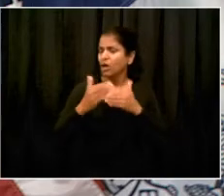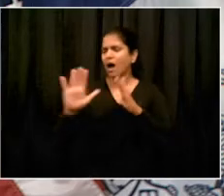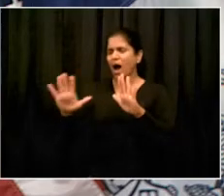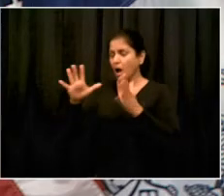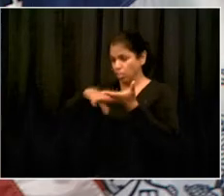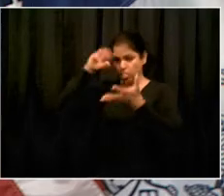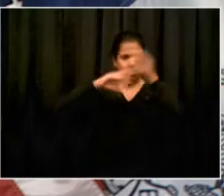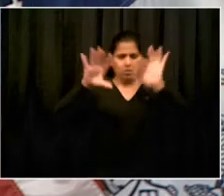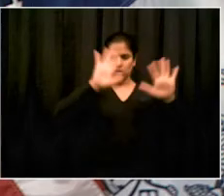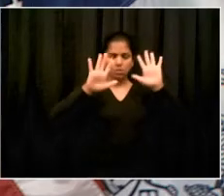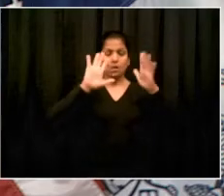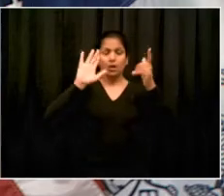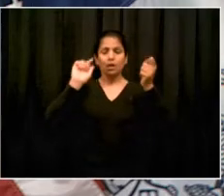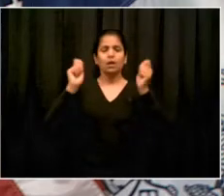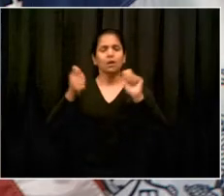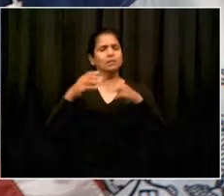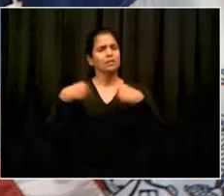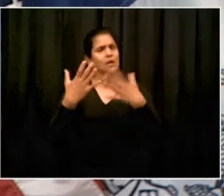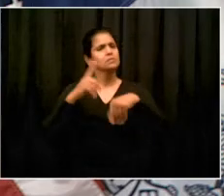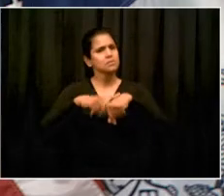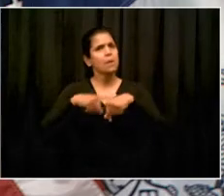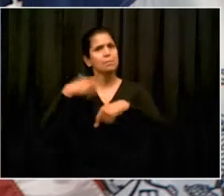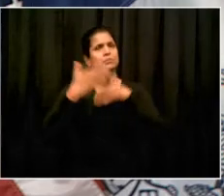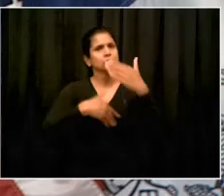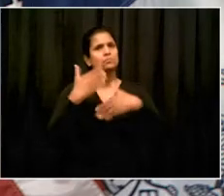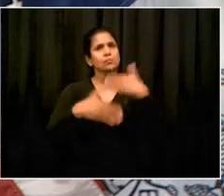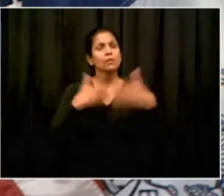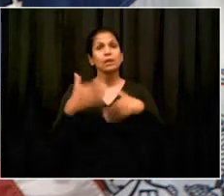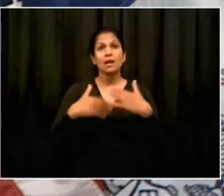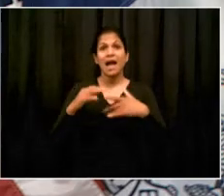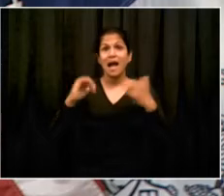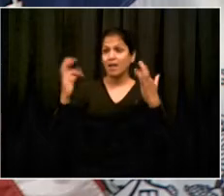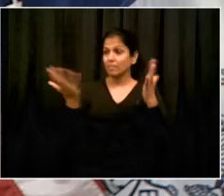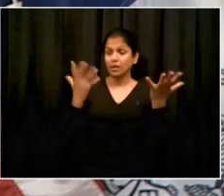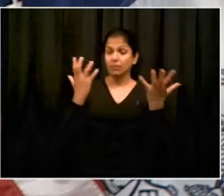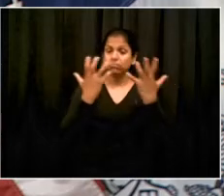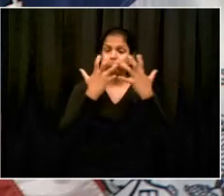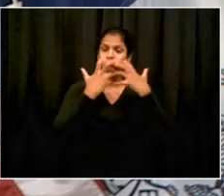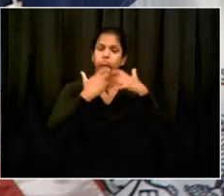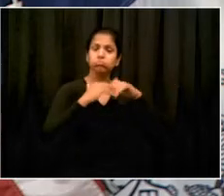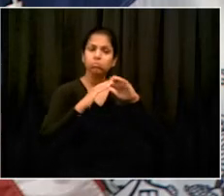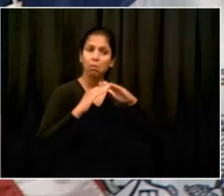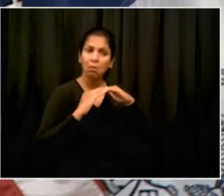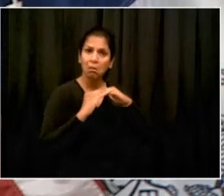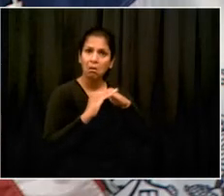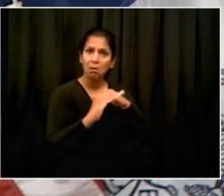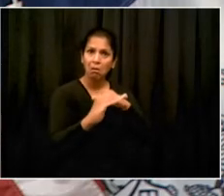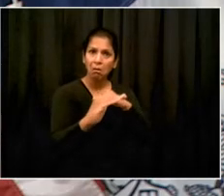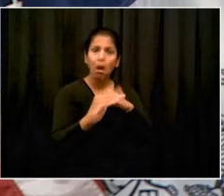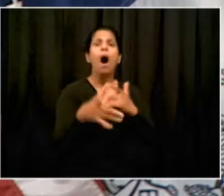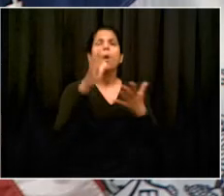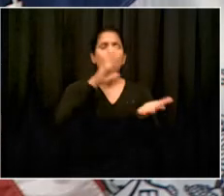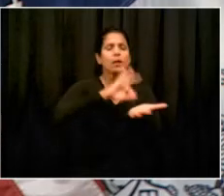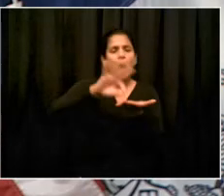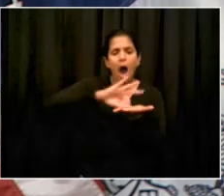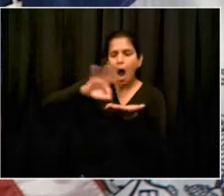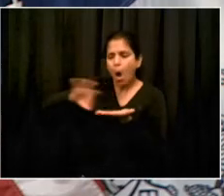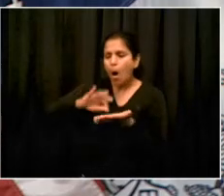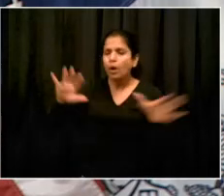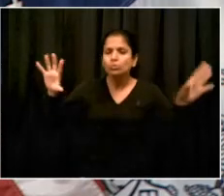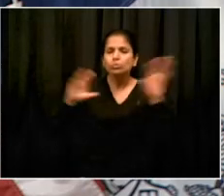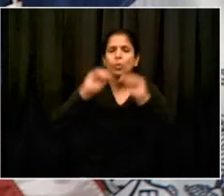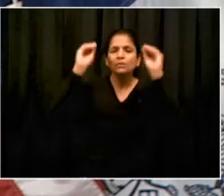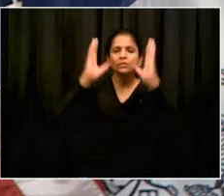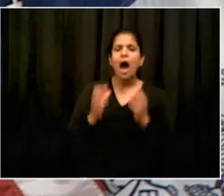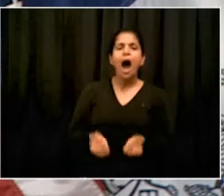total of what we had to add. But we're not going to do it day by day because it's a moving number on purpose, because that's the reality of opening school